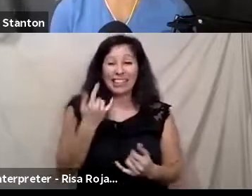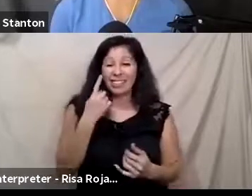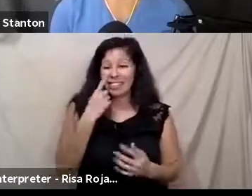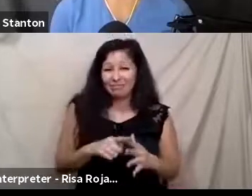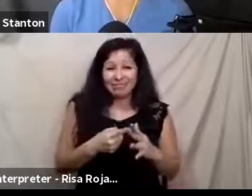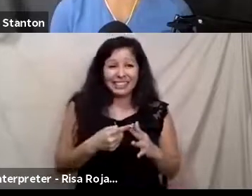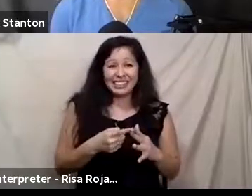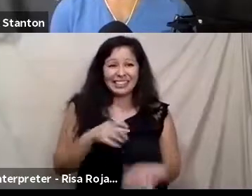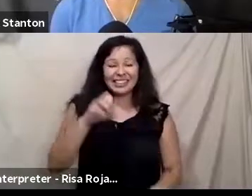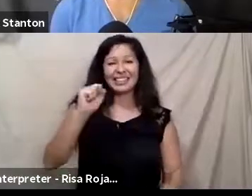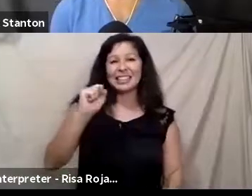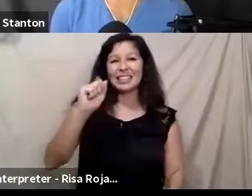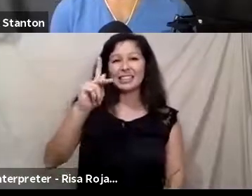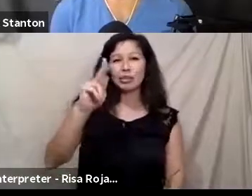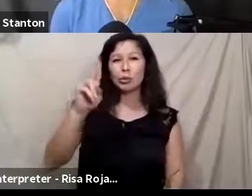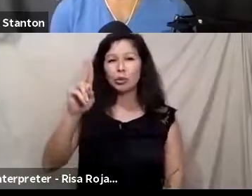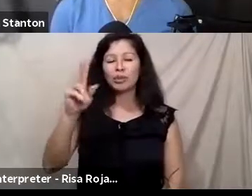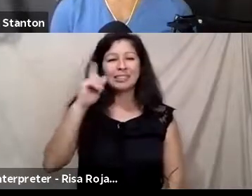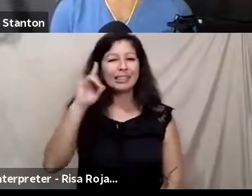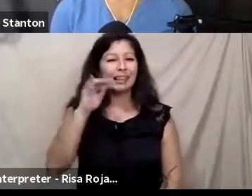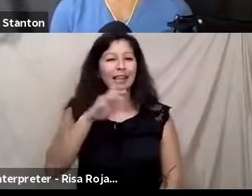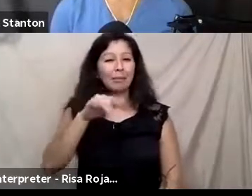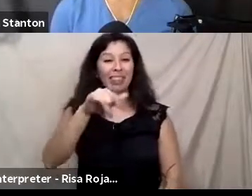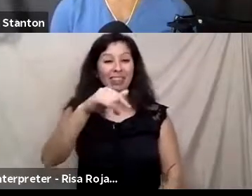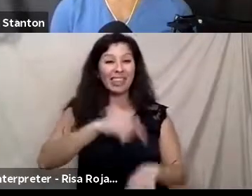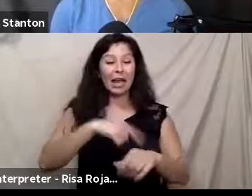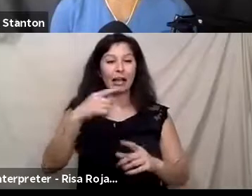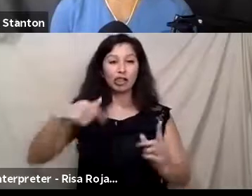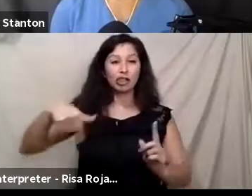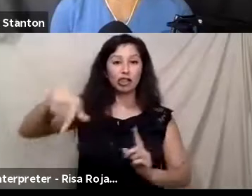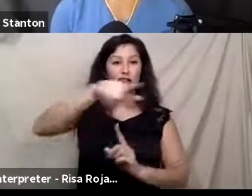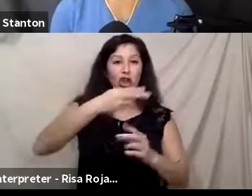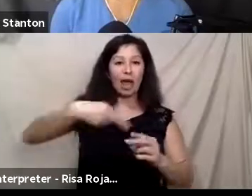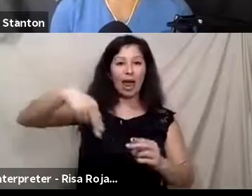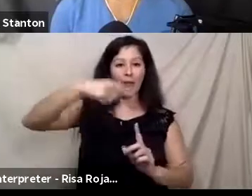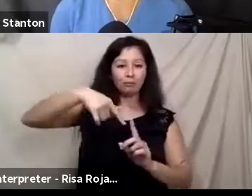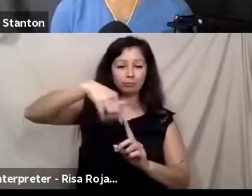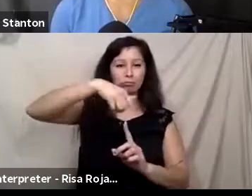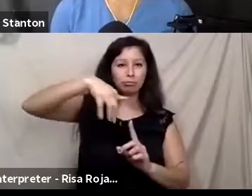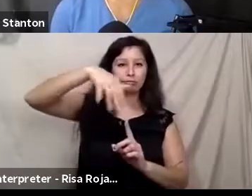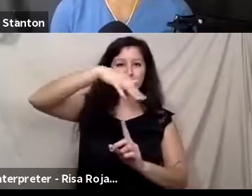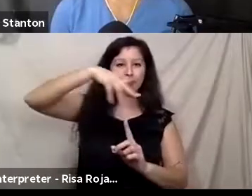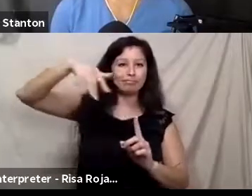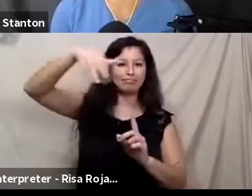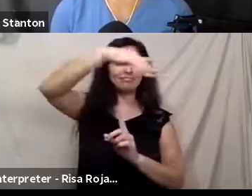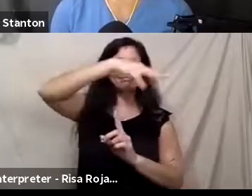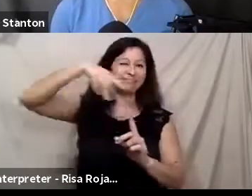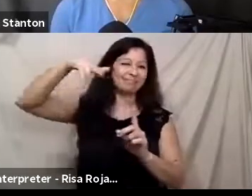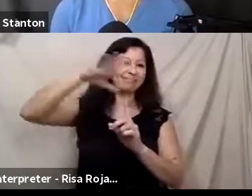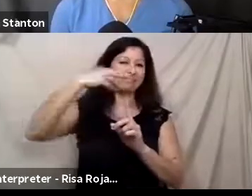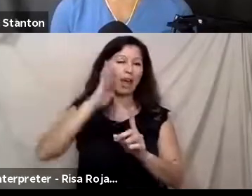that school, but this time the circle is higher and it's bigger and it's encompassing more of us. And it makes me so